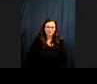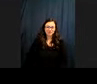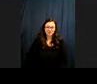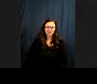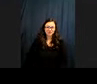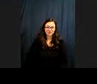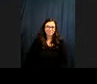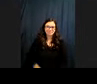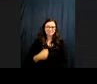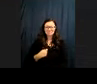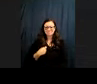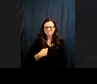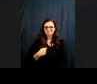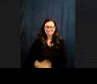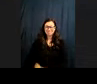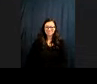Sorry.